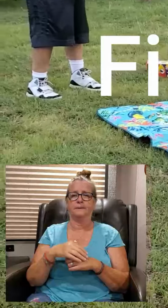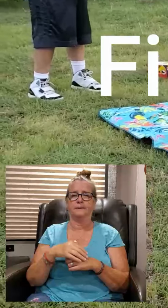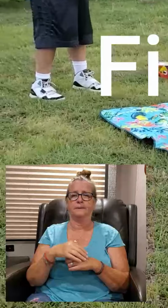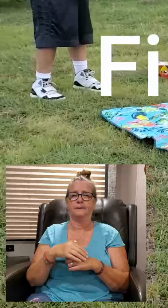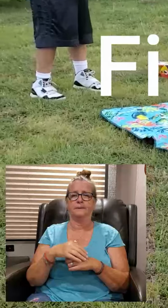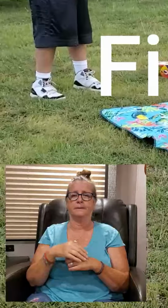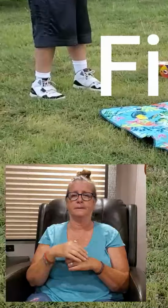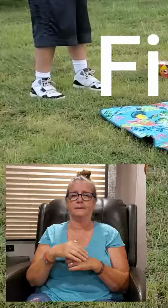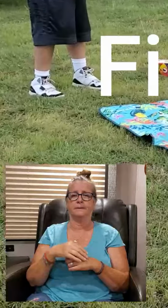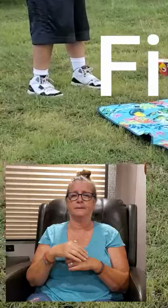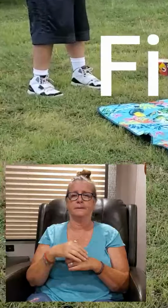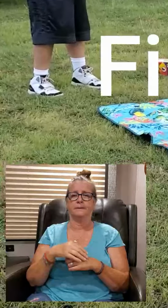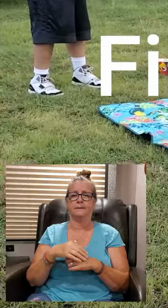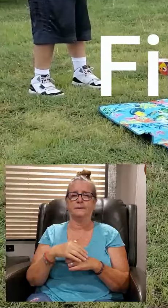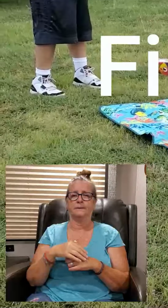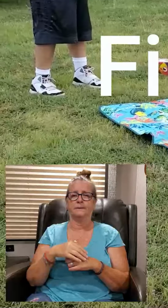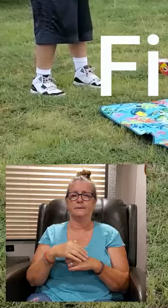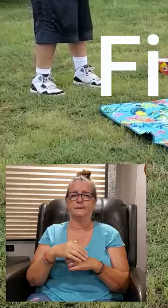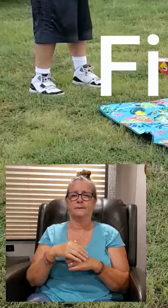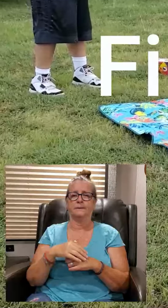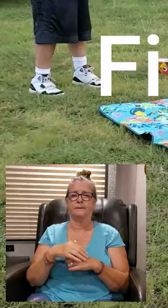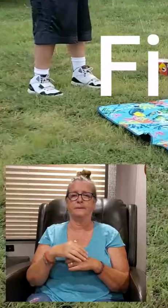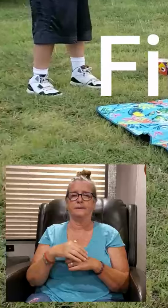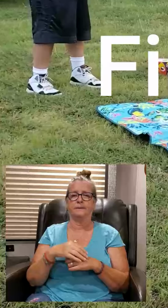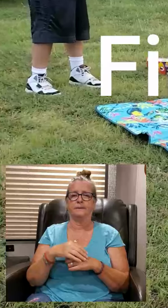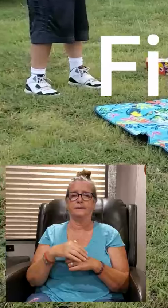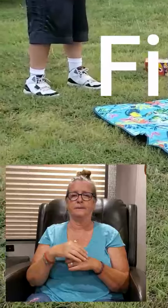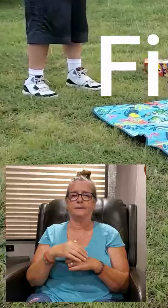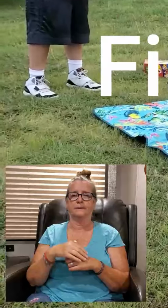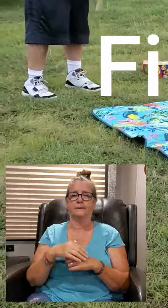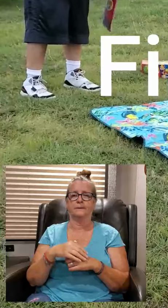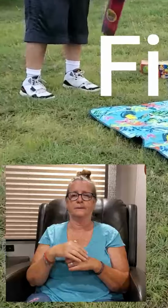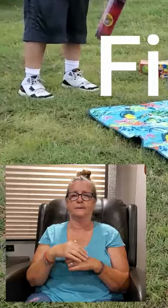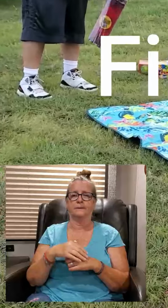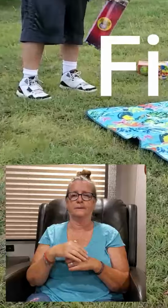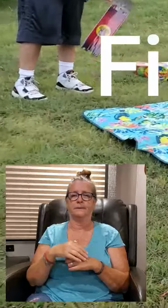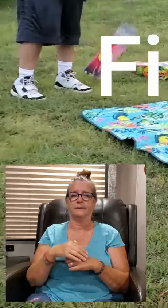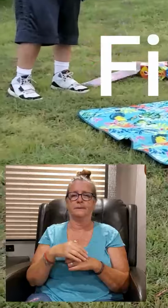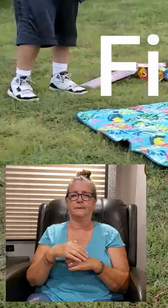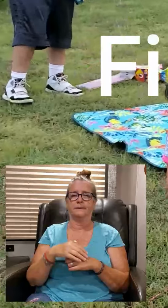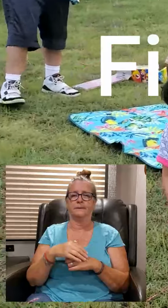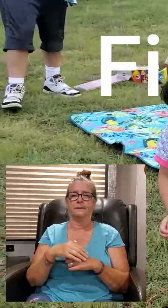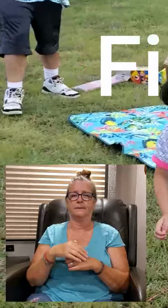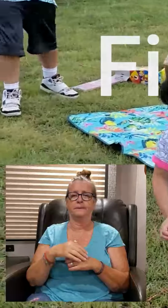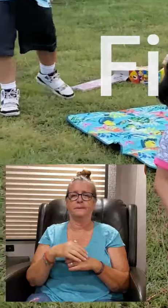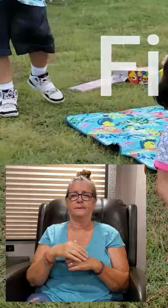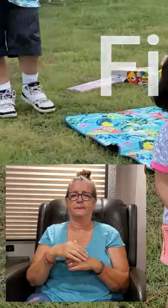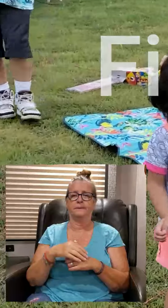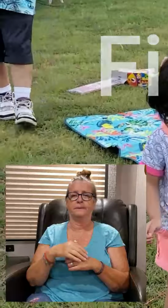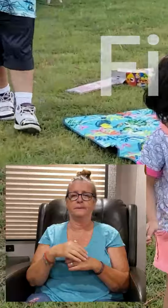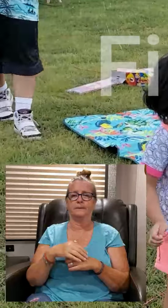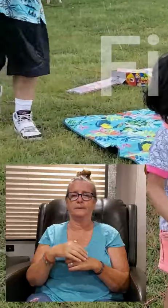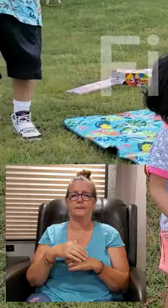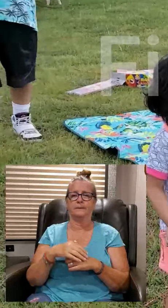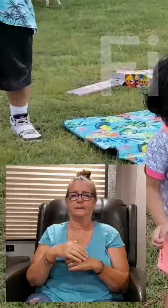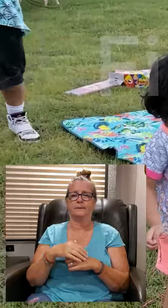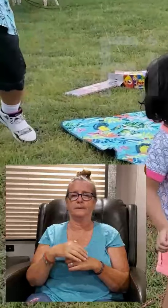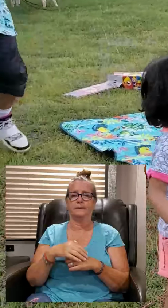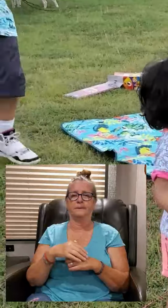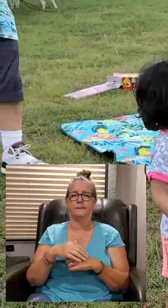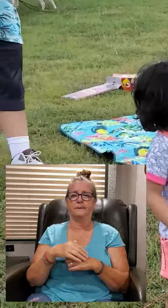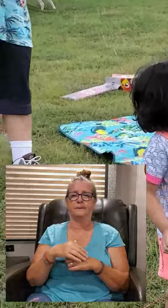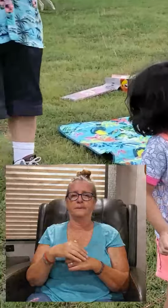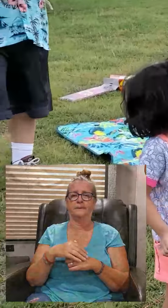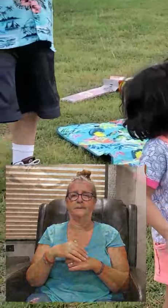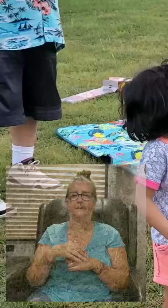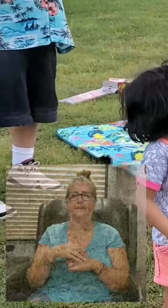in a hot climate with one air conditioner, you almost aren't going to have a choice. So I hope it was helpful.